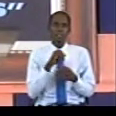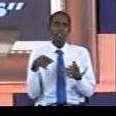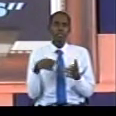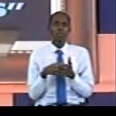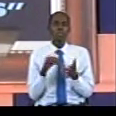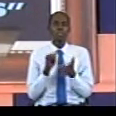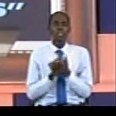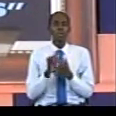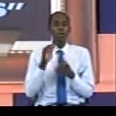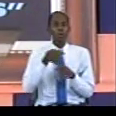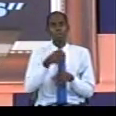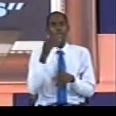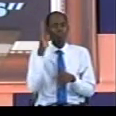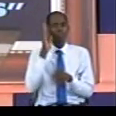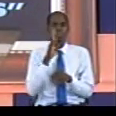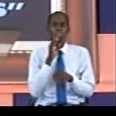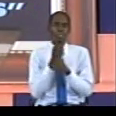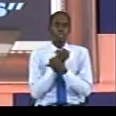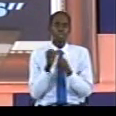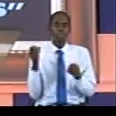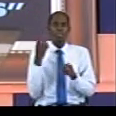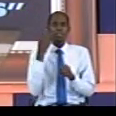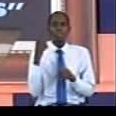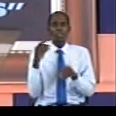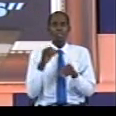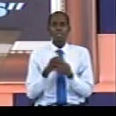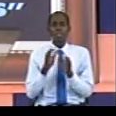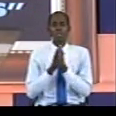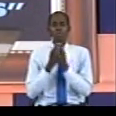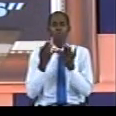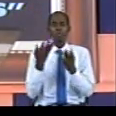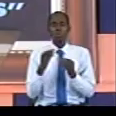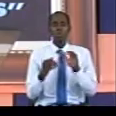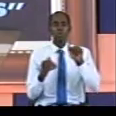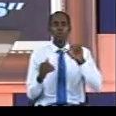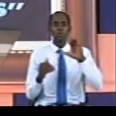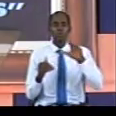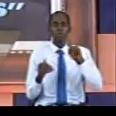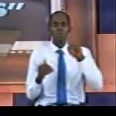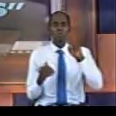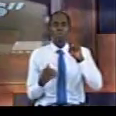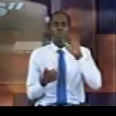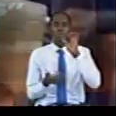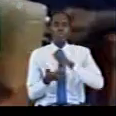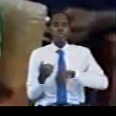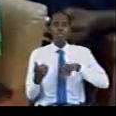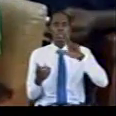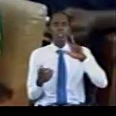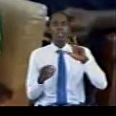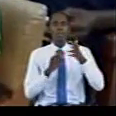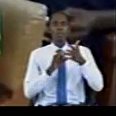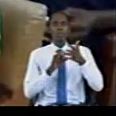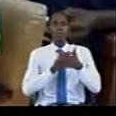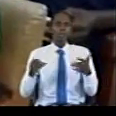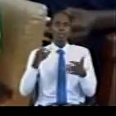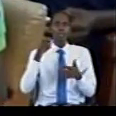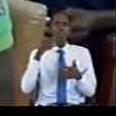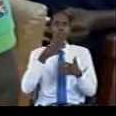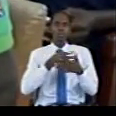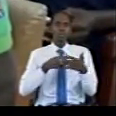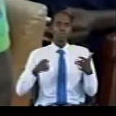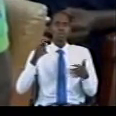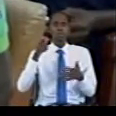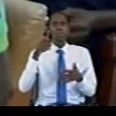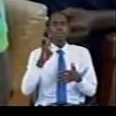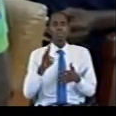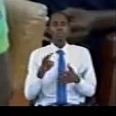coming to Acts of the Apostles chapter 3. Acts of the Apostles chapter 3. And we're reading from verse 26. Unto